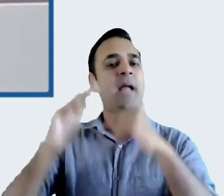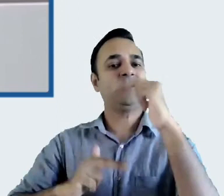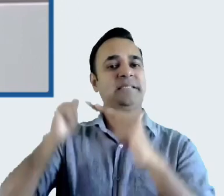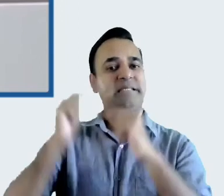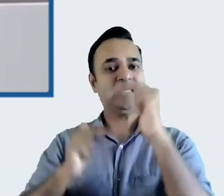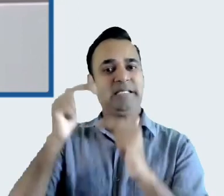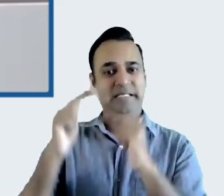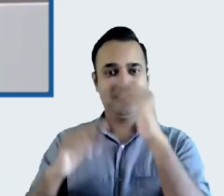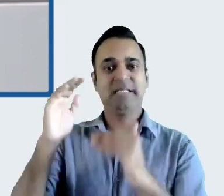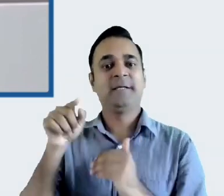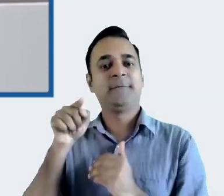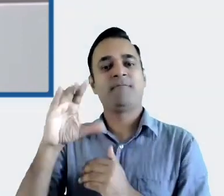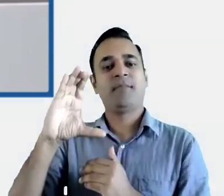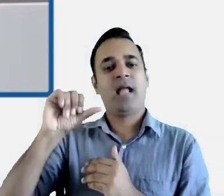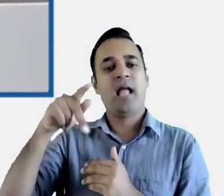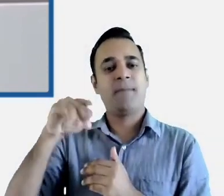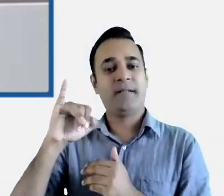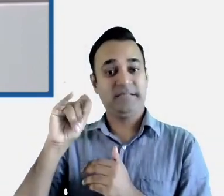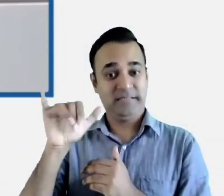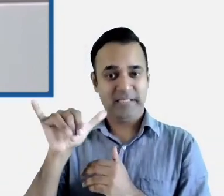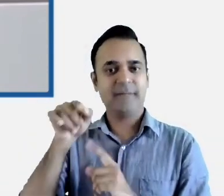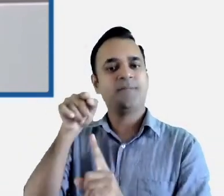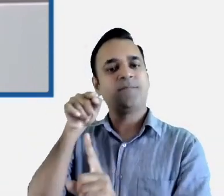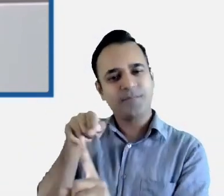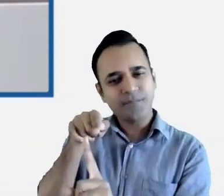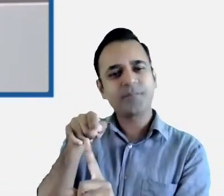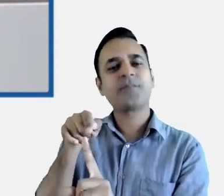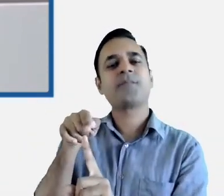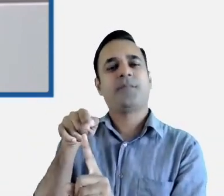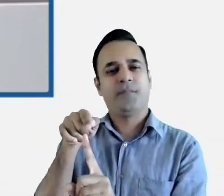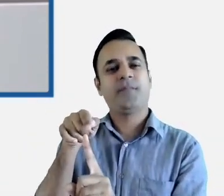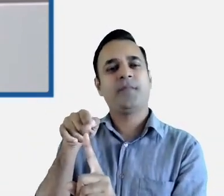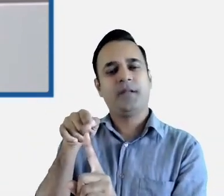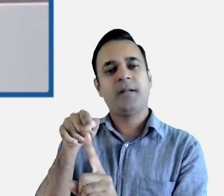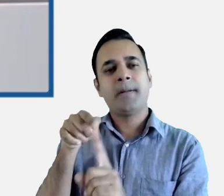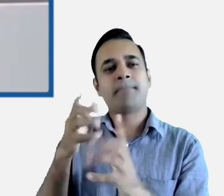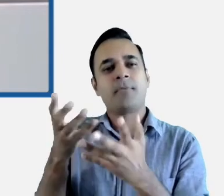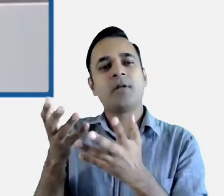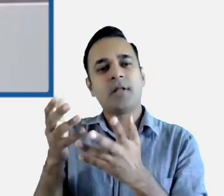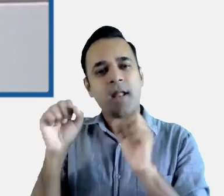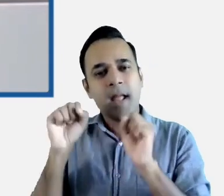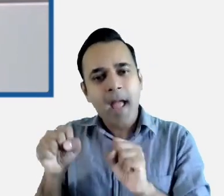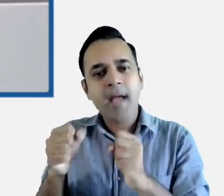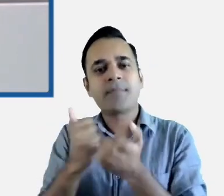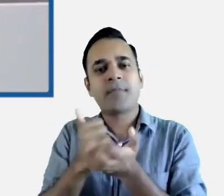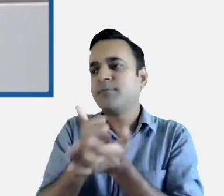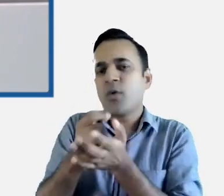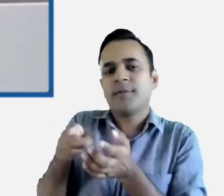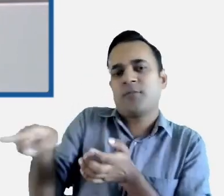to bring in the forces of the private, the public, the bilateral, the multilateral, so that you